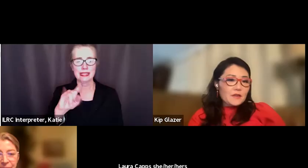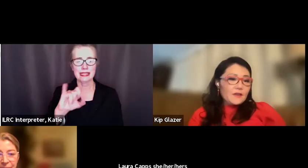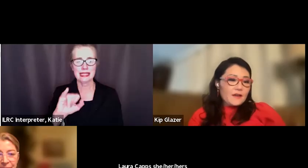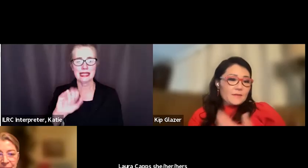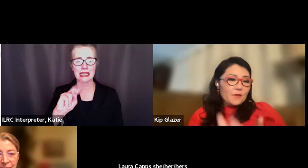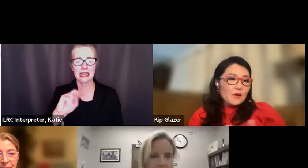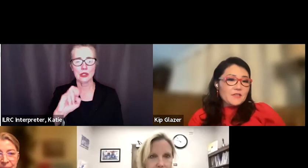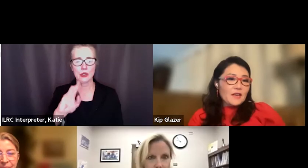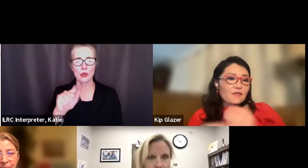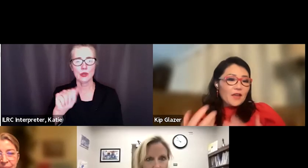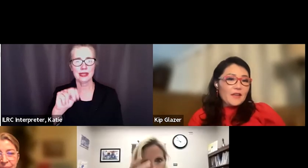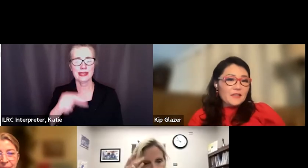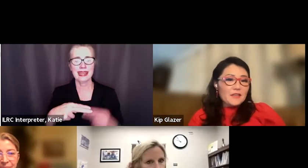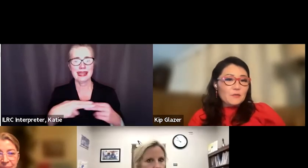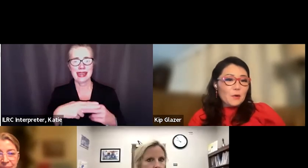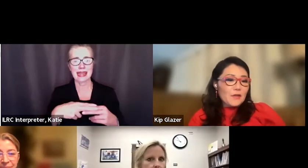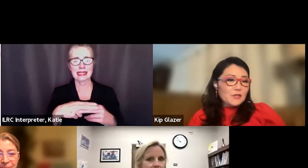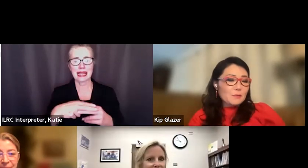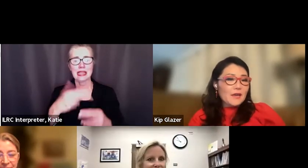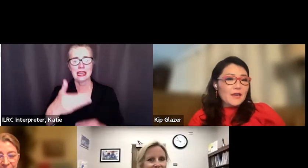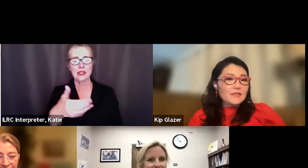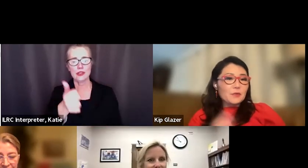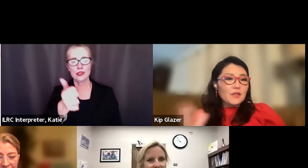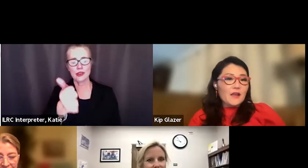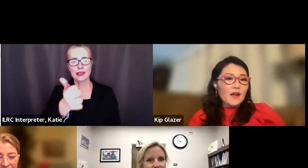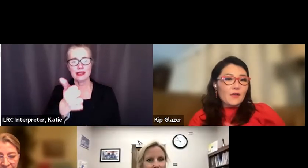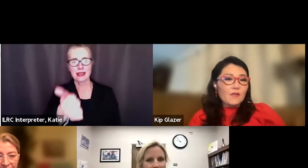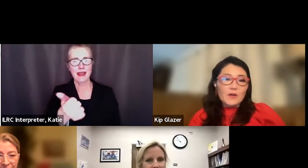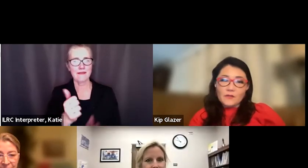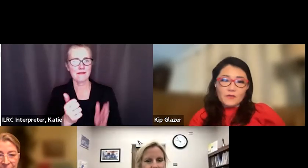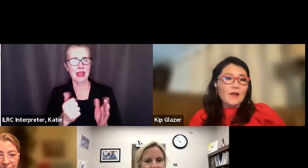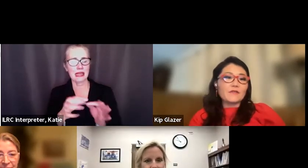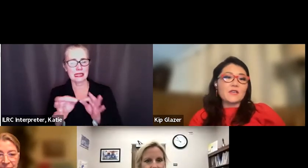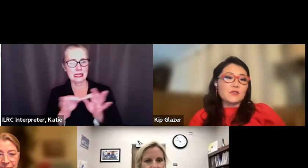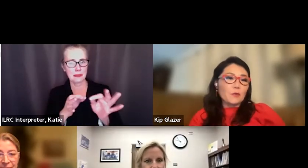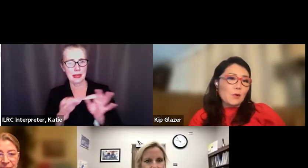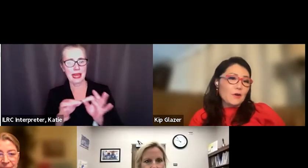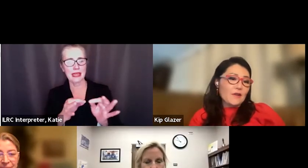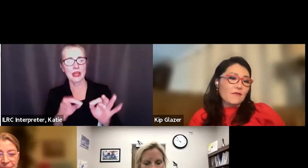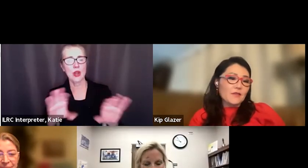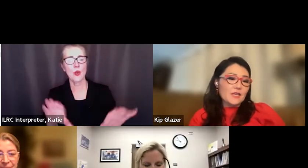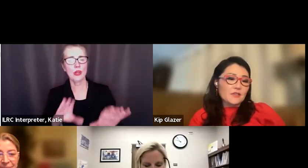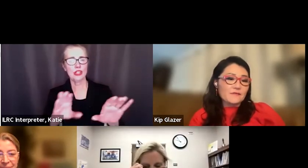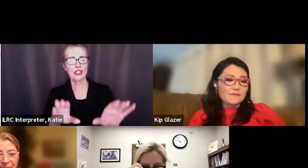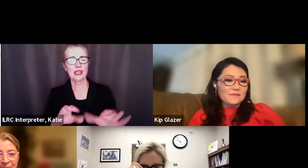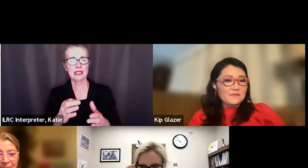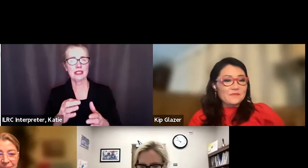introduce herself and the role that she plays with our wonderful foundation royal pride foundation